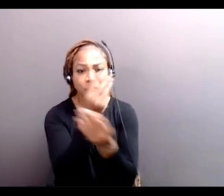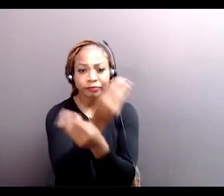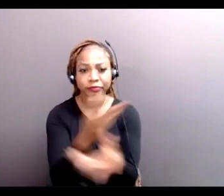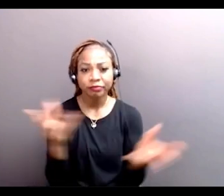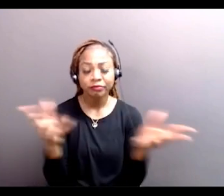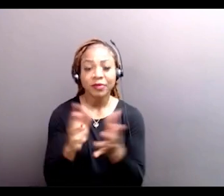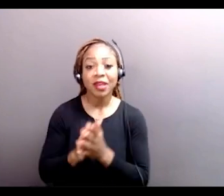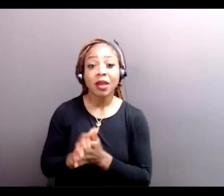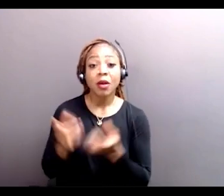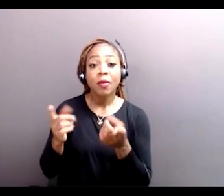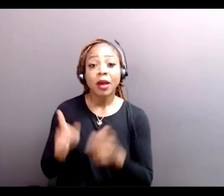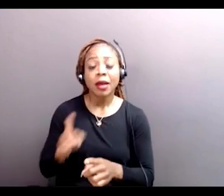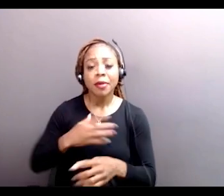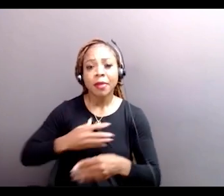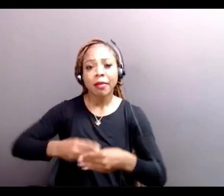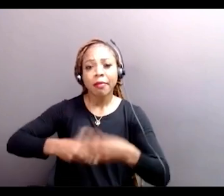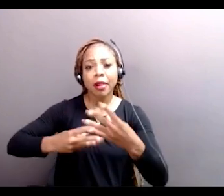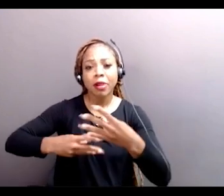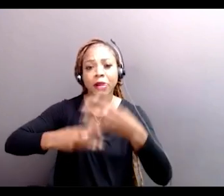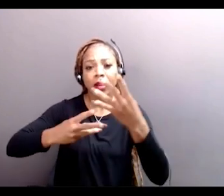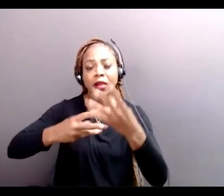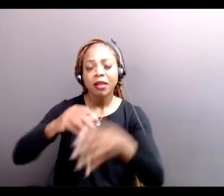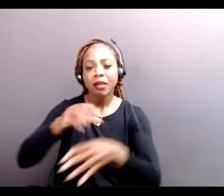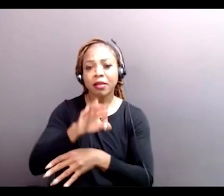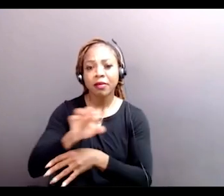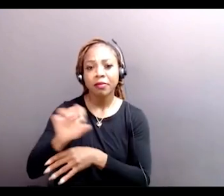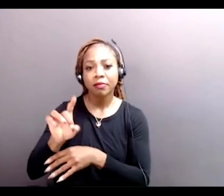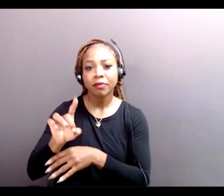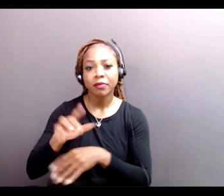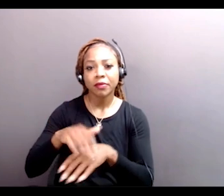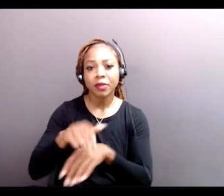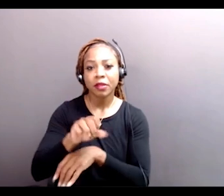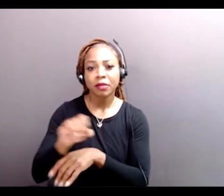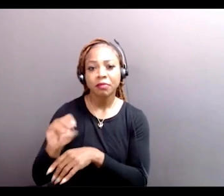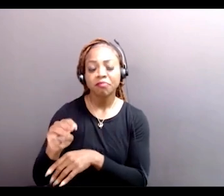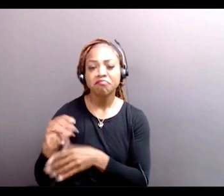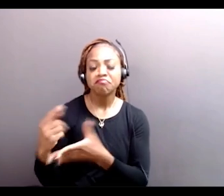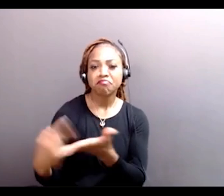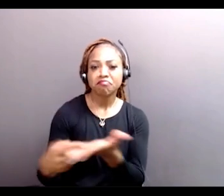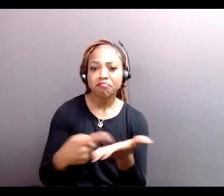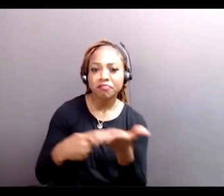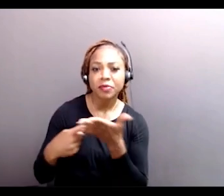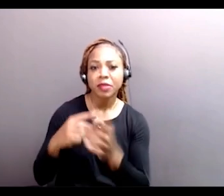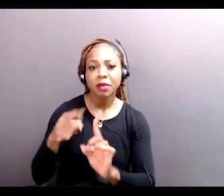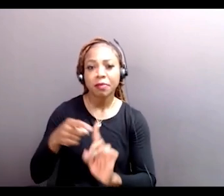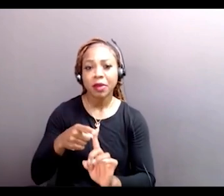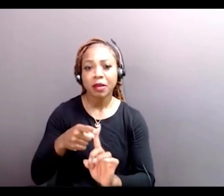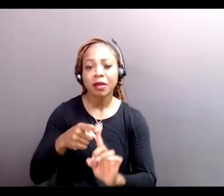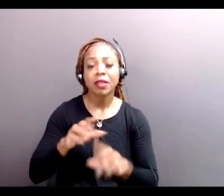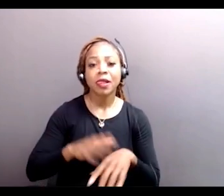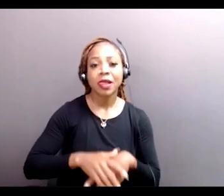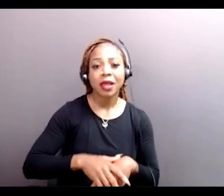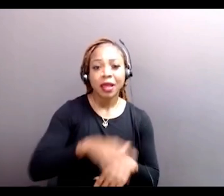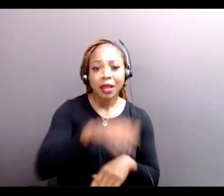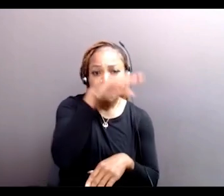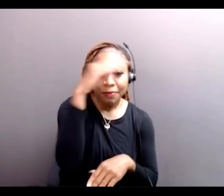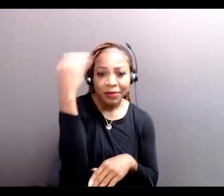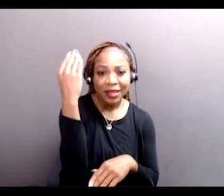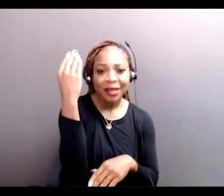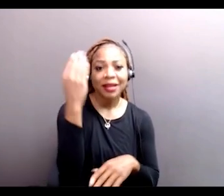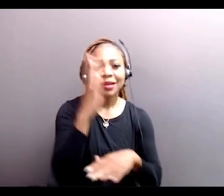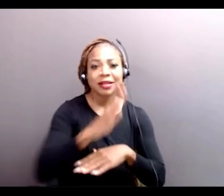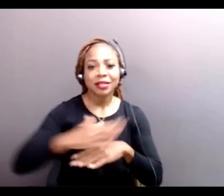feed earlier this month that talks about the relationship between Black Native discourse